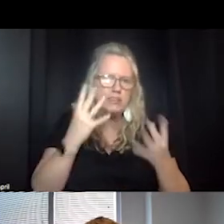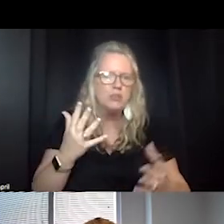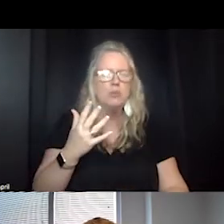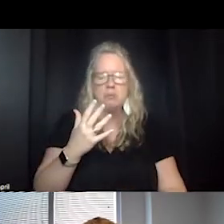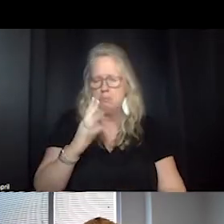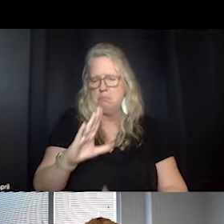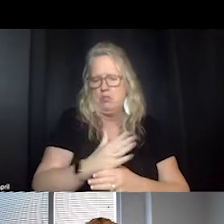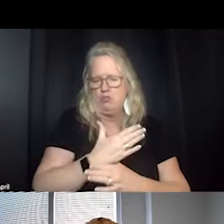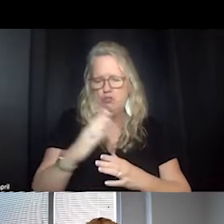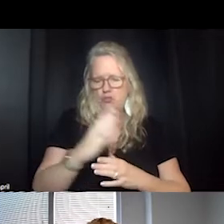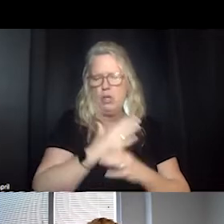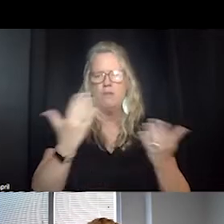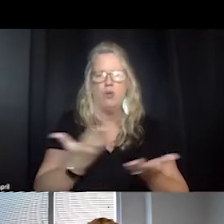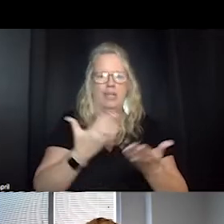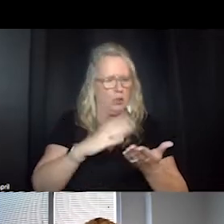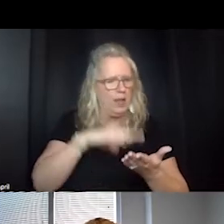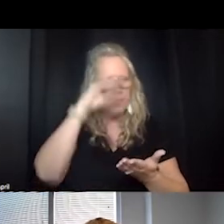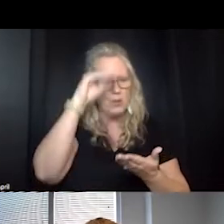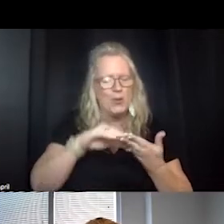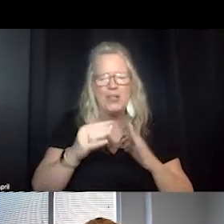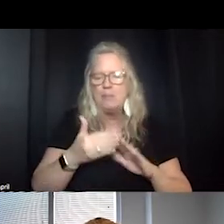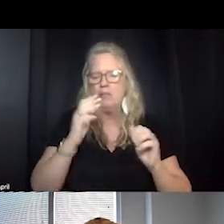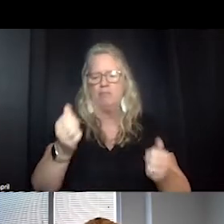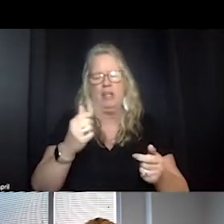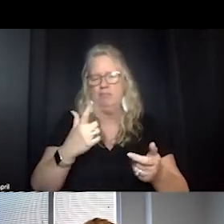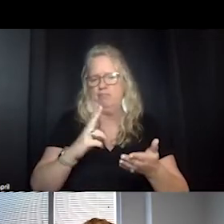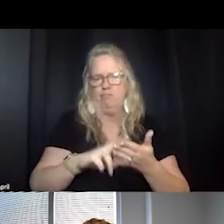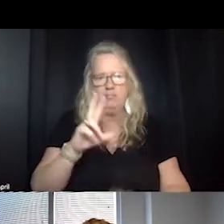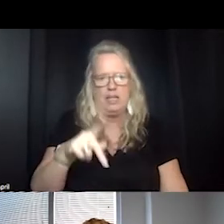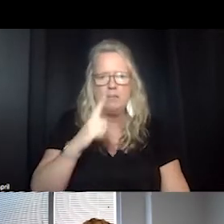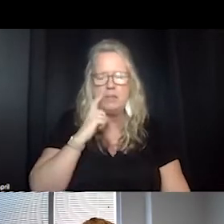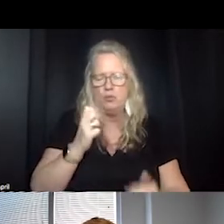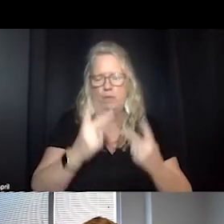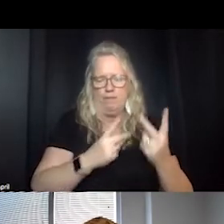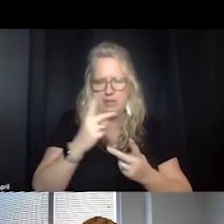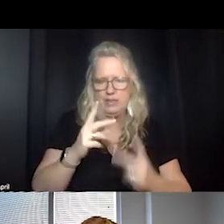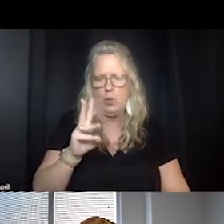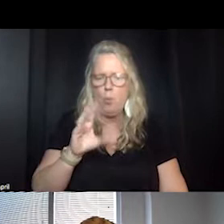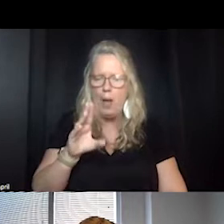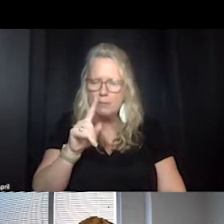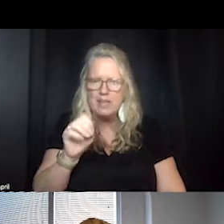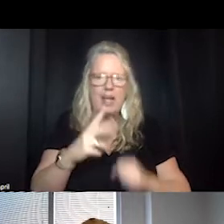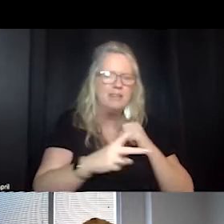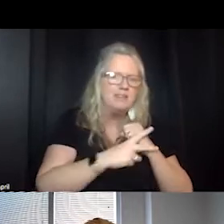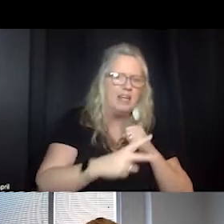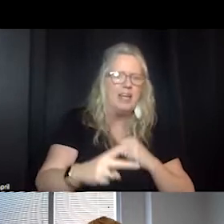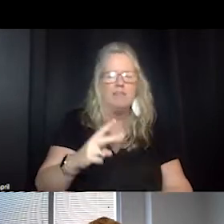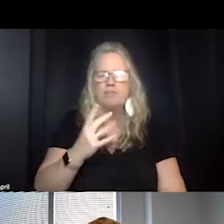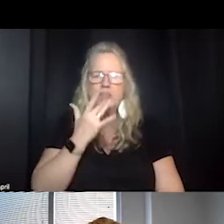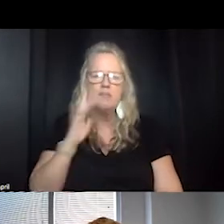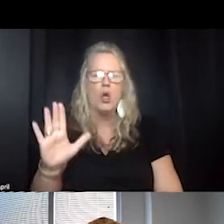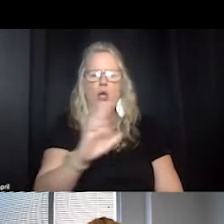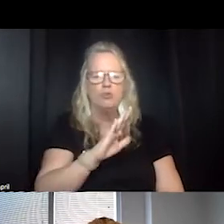are shared in this learning community. So sign up there, be sure to visit the website, save it as a favorite on your